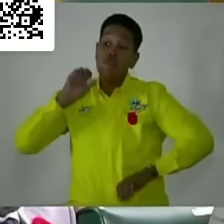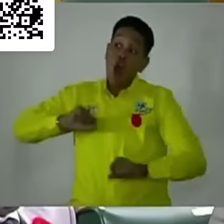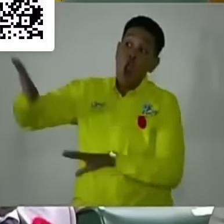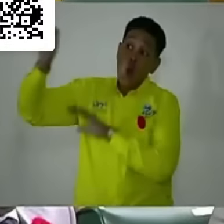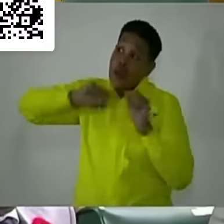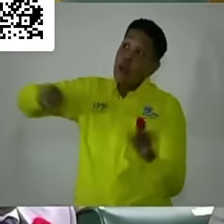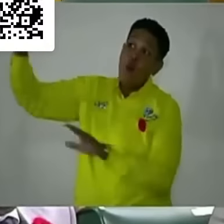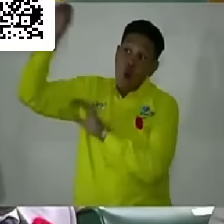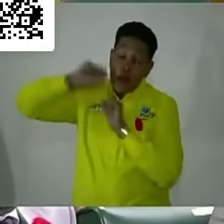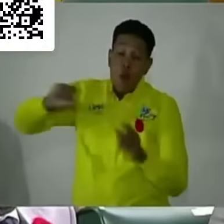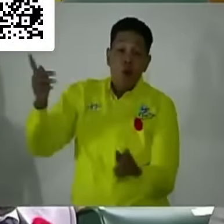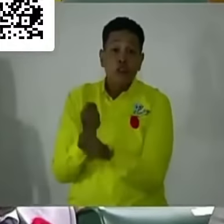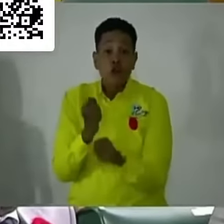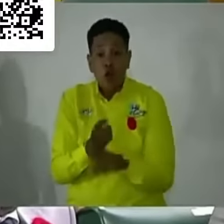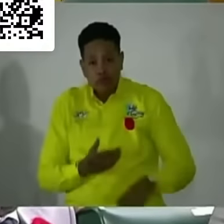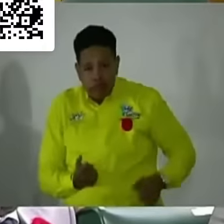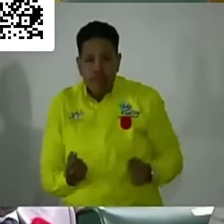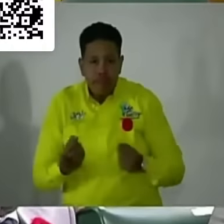plant.